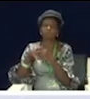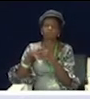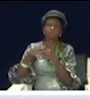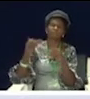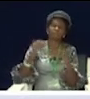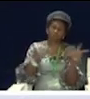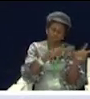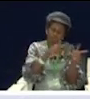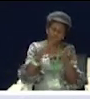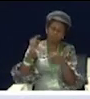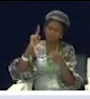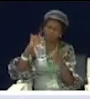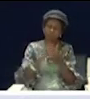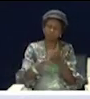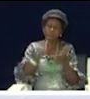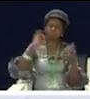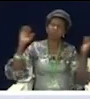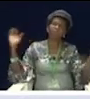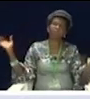one who is celebrating.